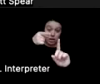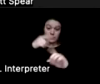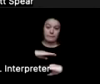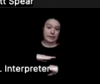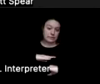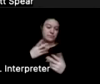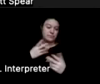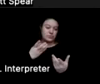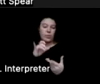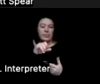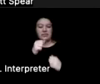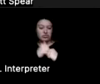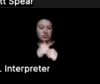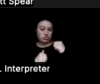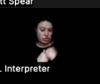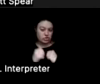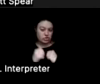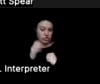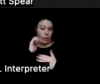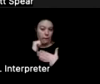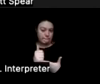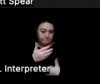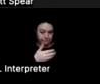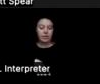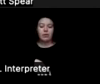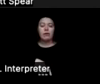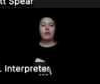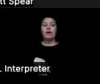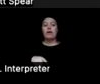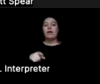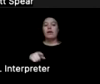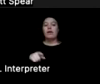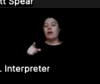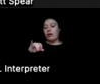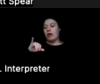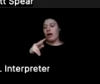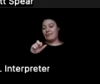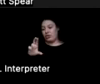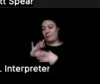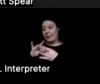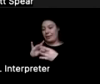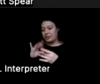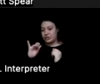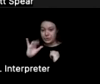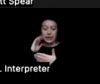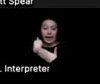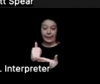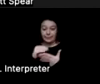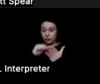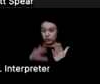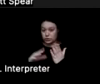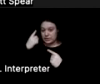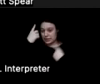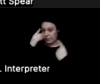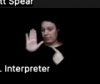together. And the other thing that they do, which Javier had alluded to, is they really help students think about their career development. And so in